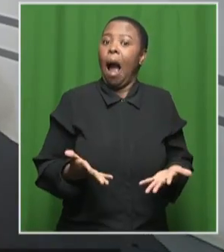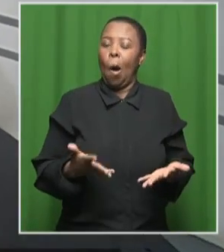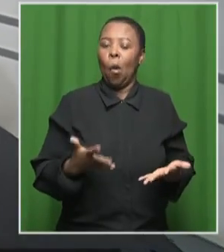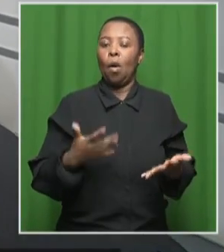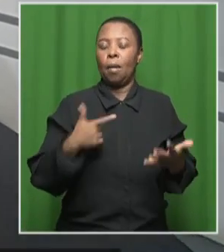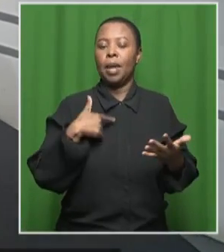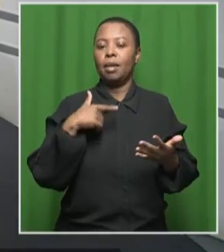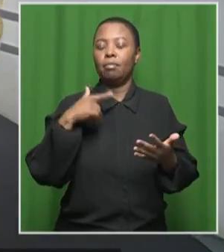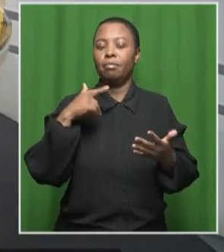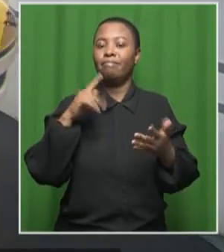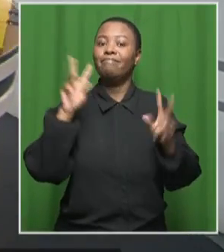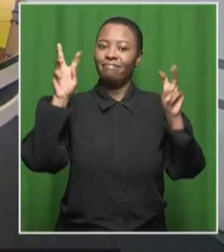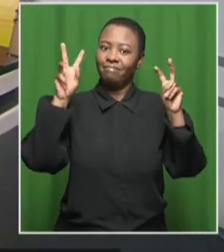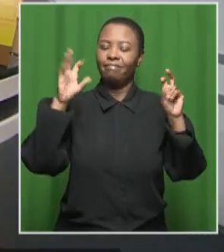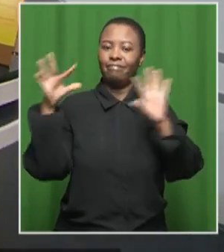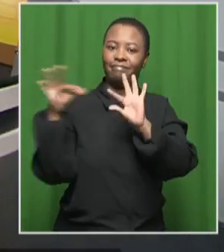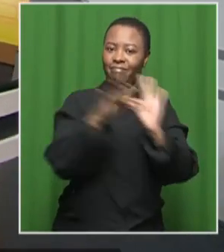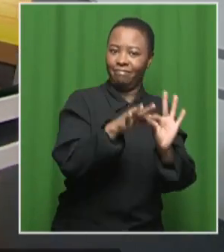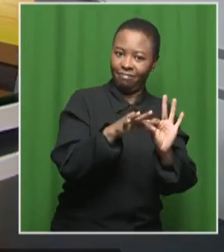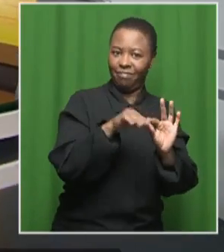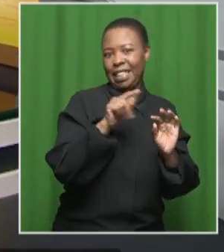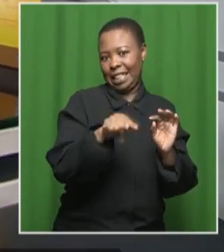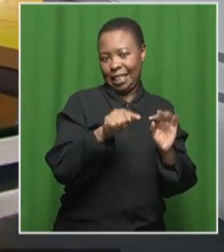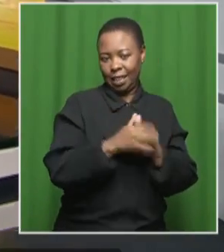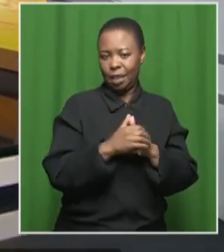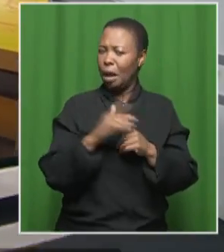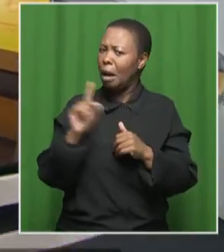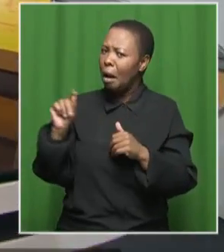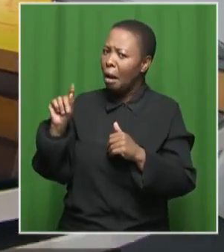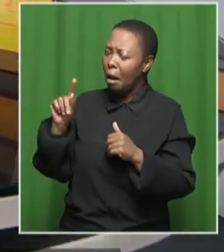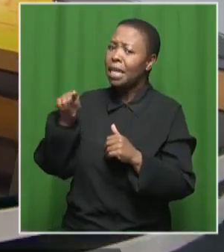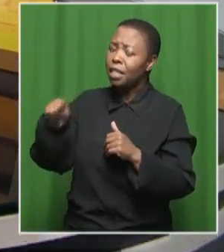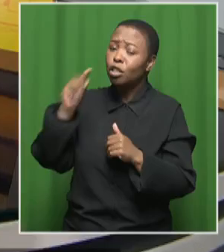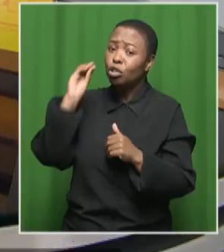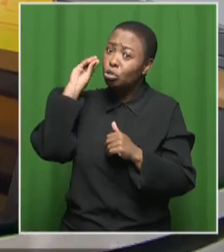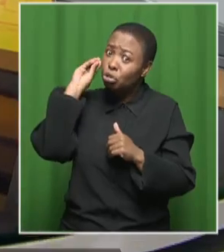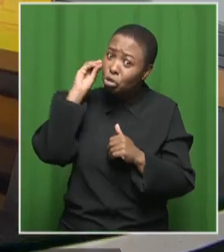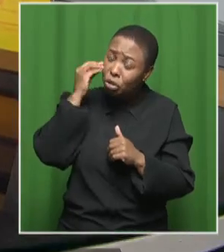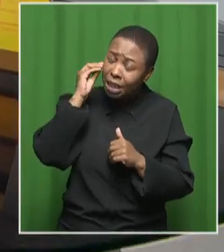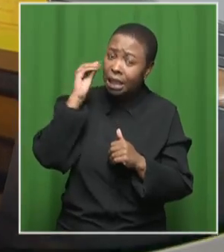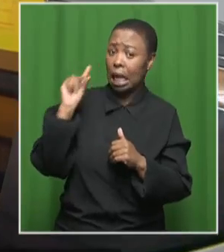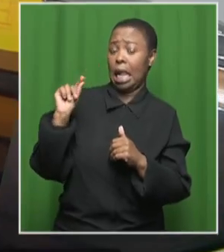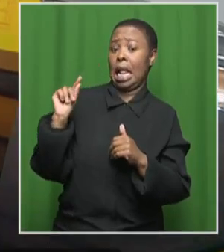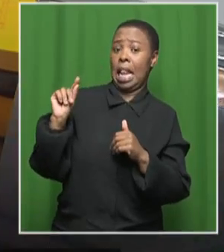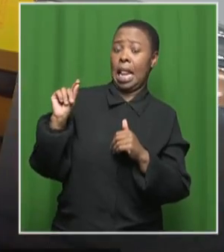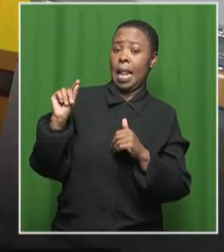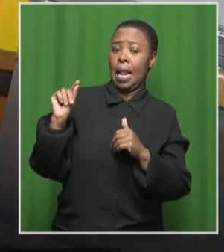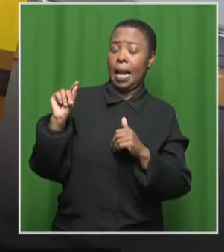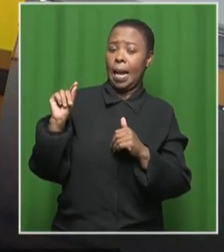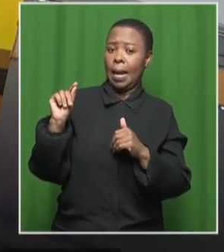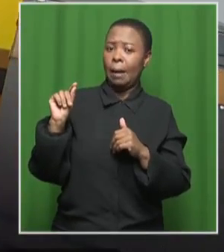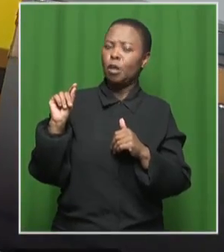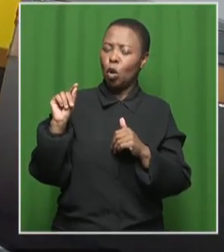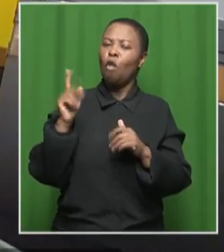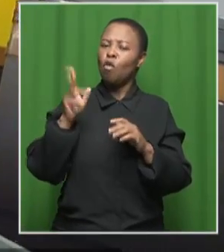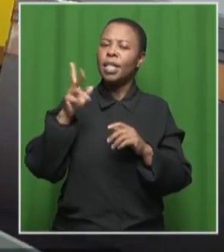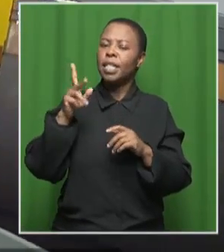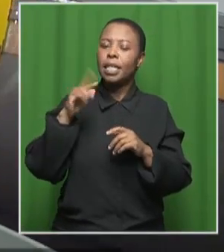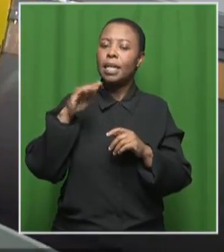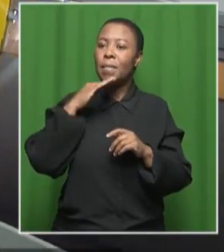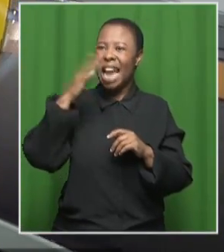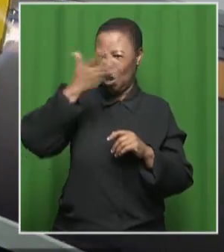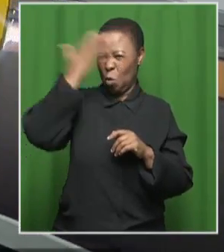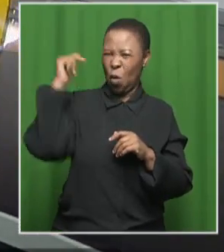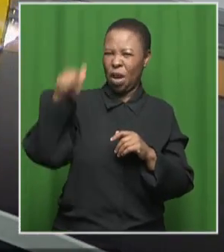So also, this is quite an interesting one, and not one that is unfamiliar, because everybody at